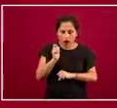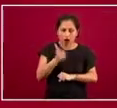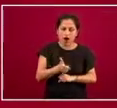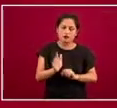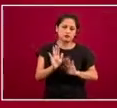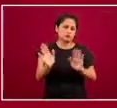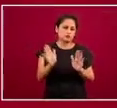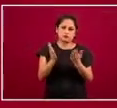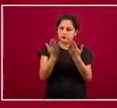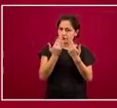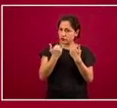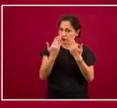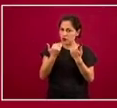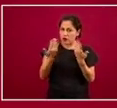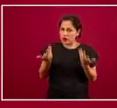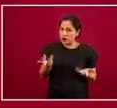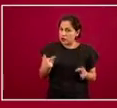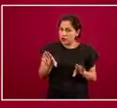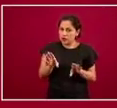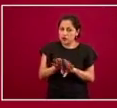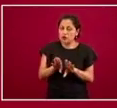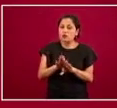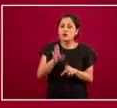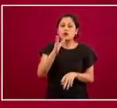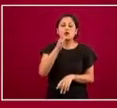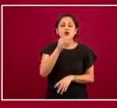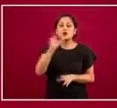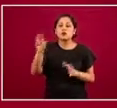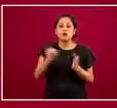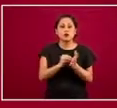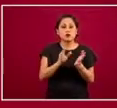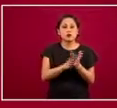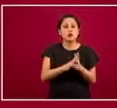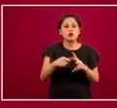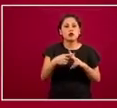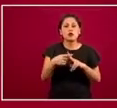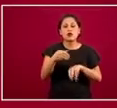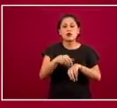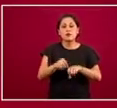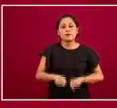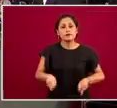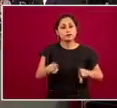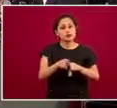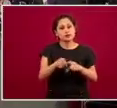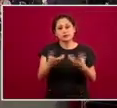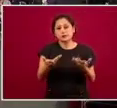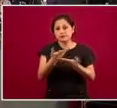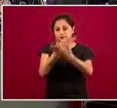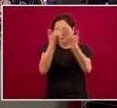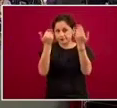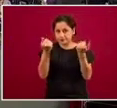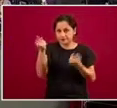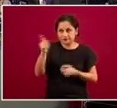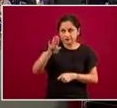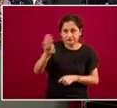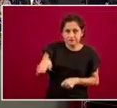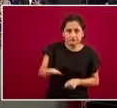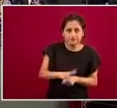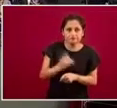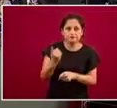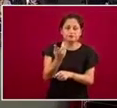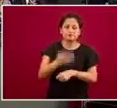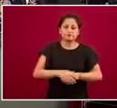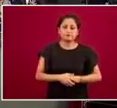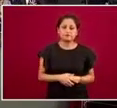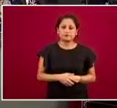result of COVID-19, but so far we don't have confirmation for this because we have not the specific data.